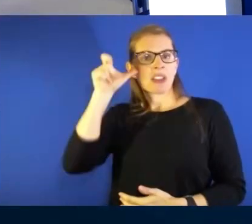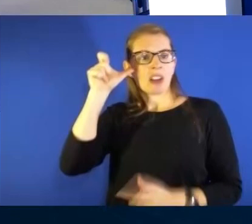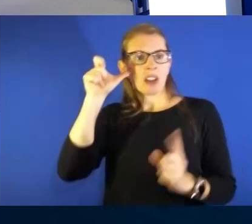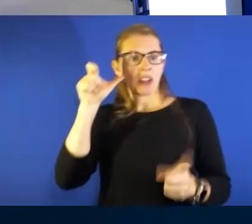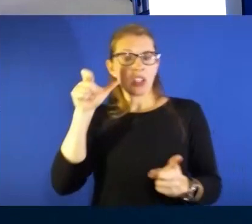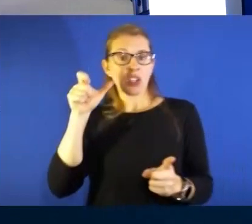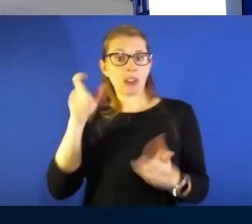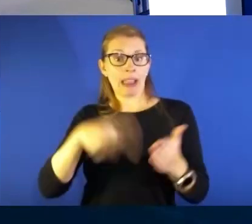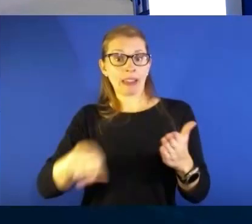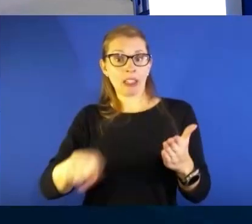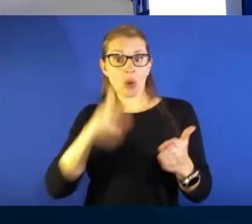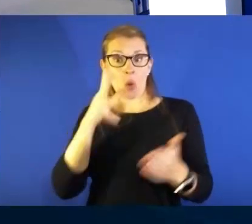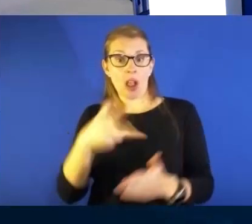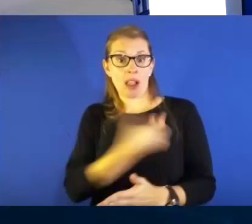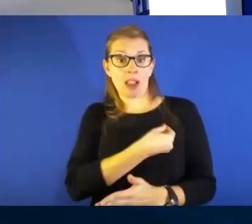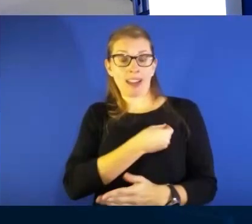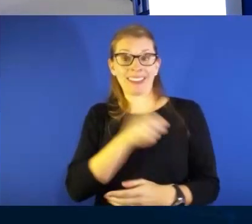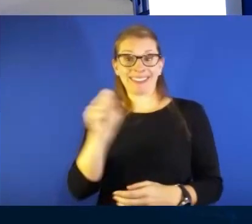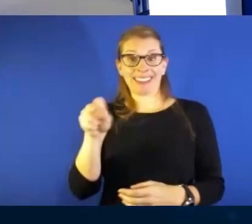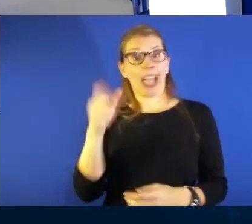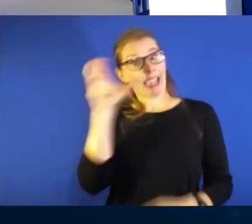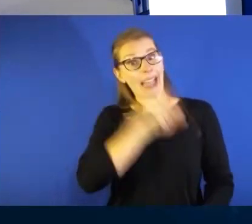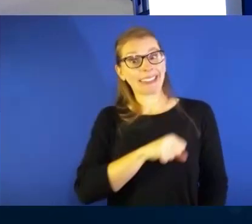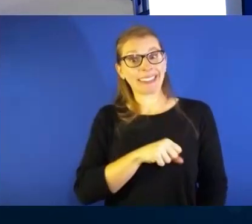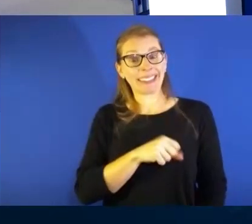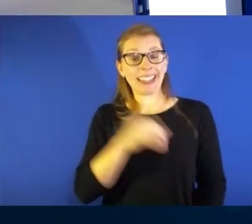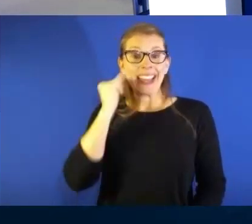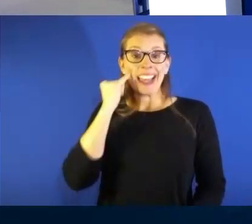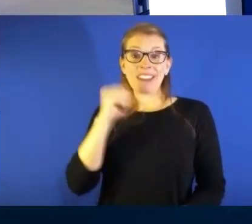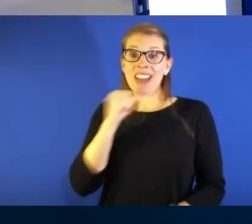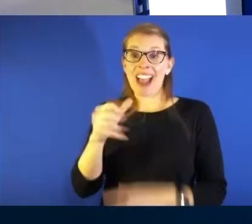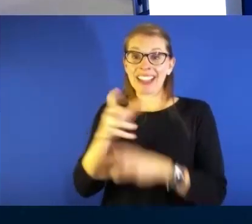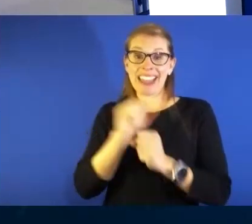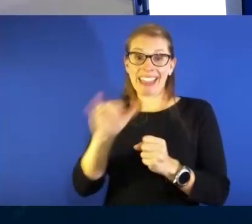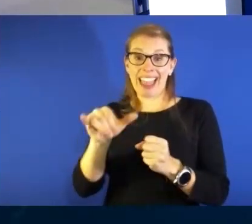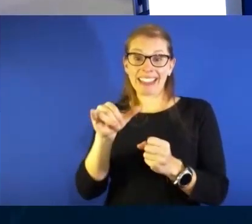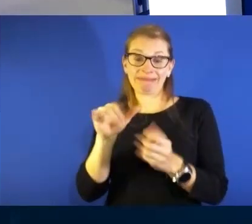I guess we are, yeah. Yes, you are. If you did not get that memo, yes, you are.